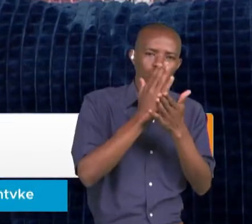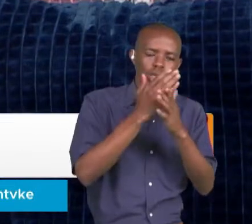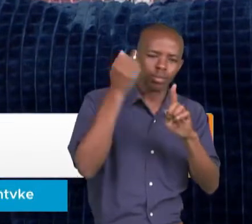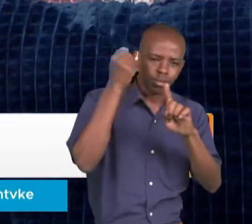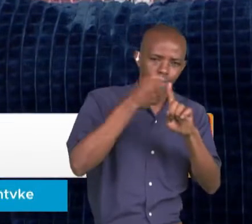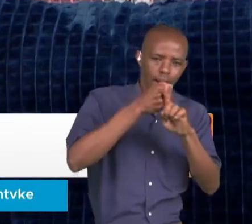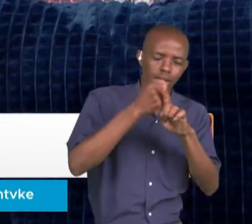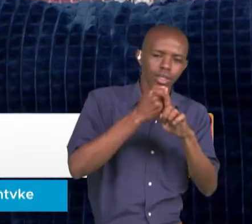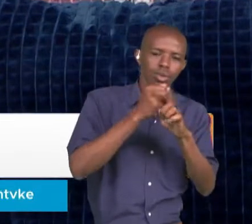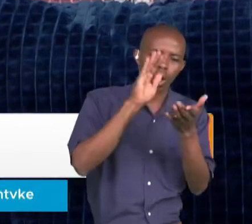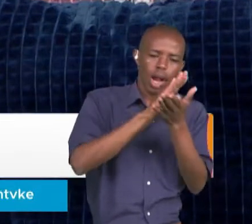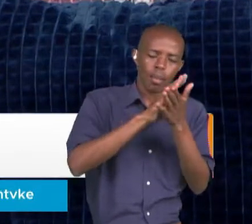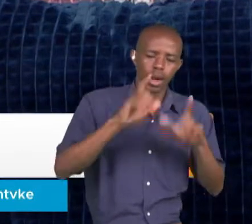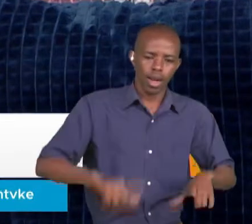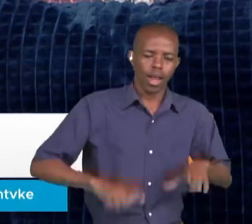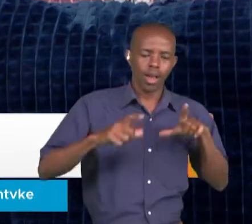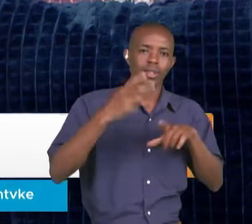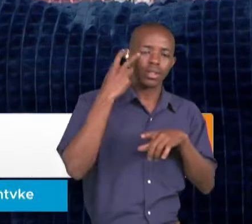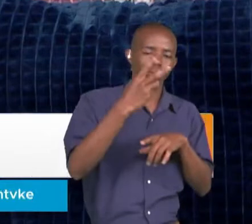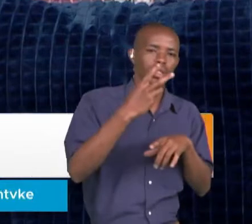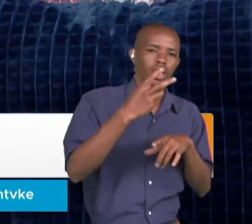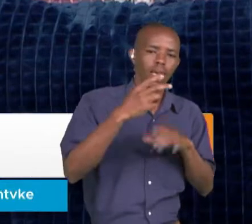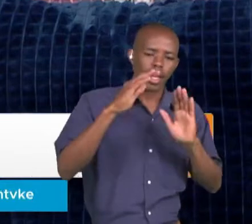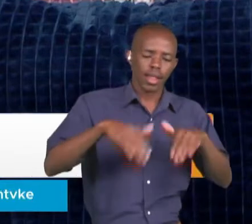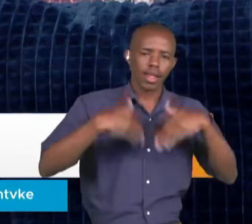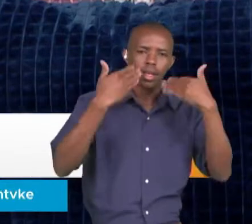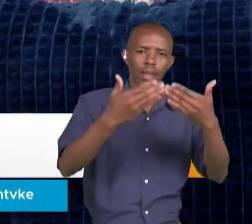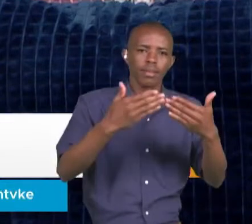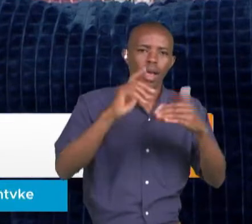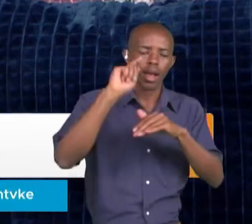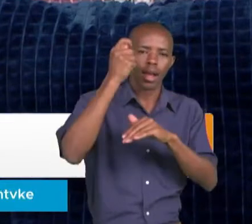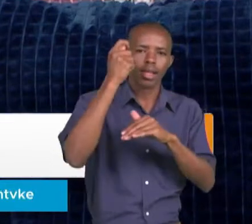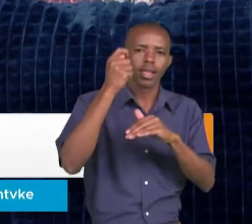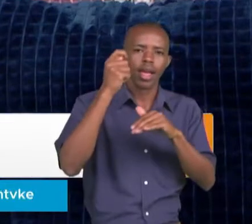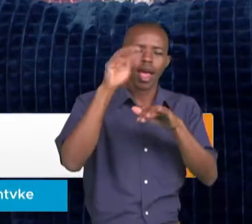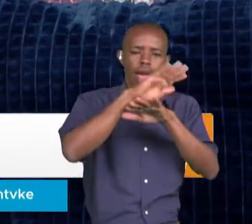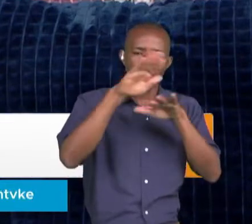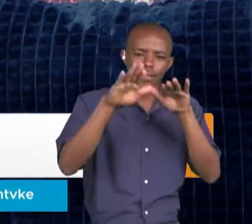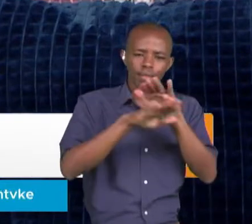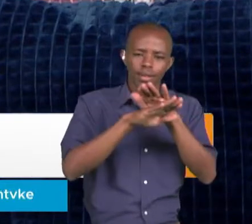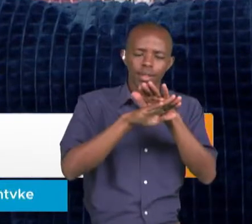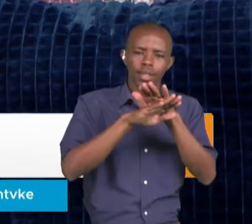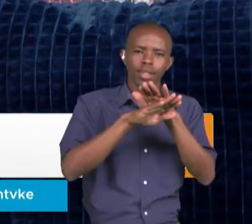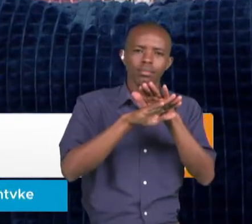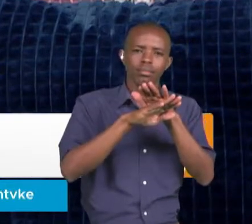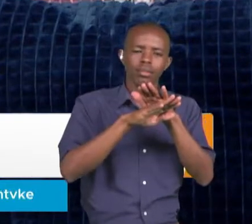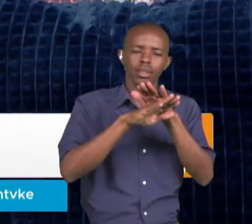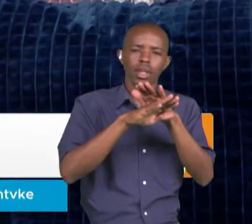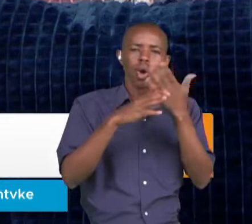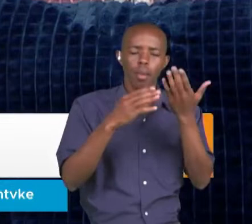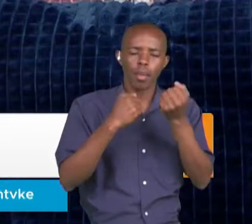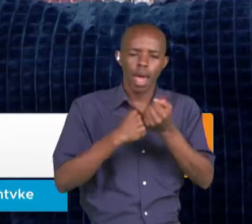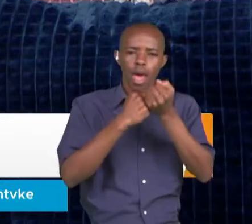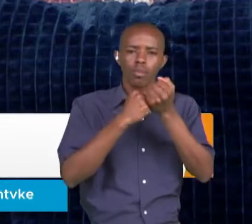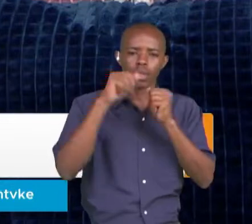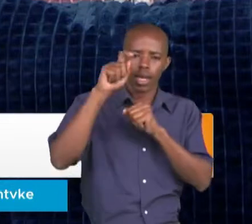life. For them that to see that they offer Kenya every help that is required, but I